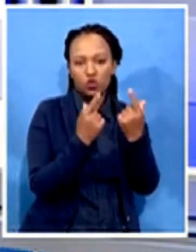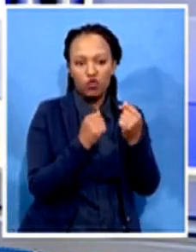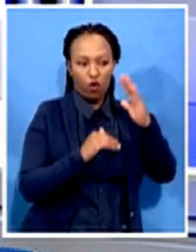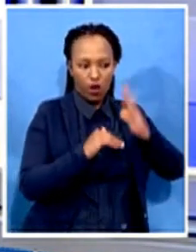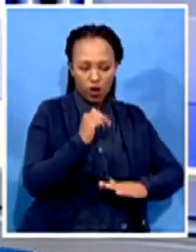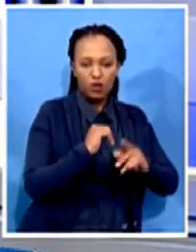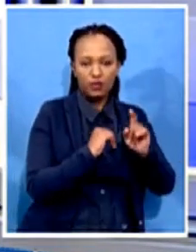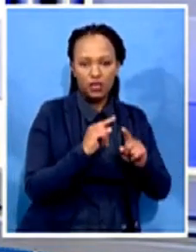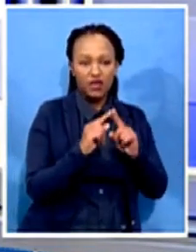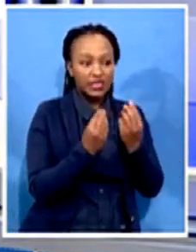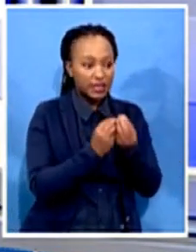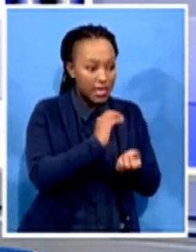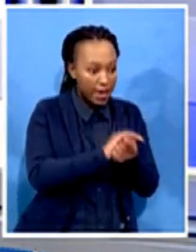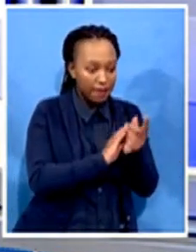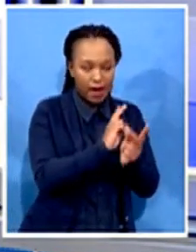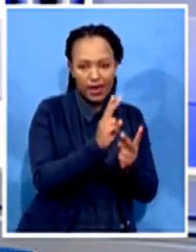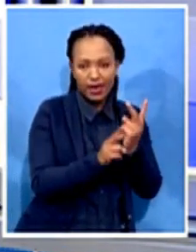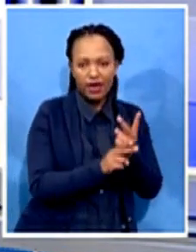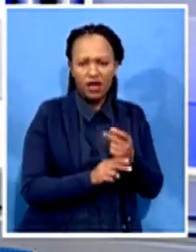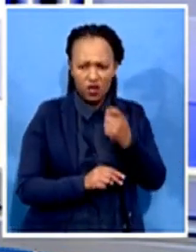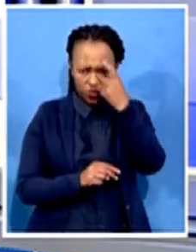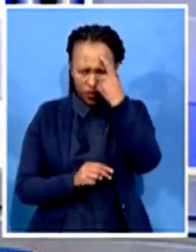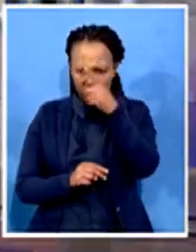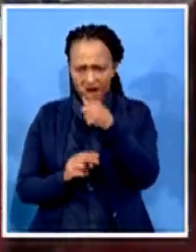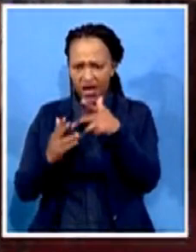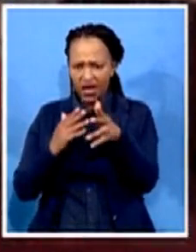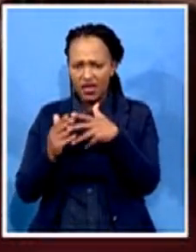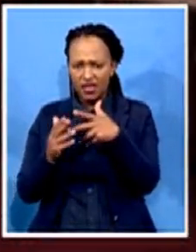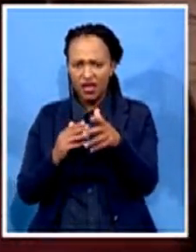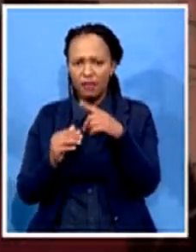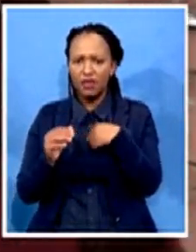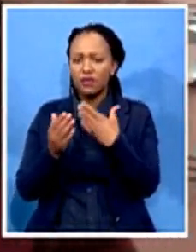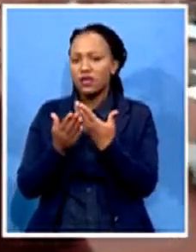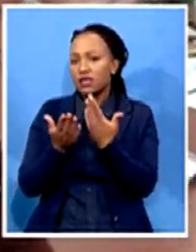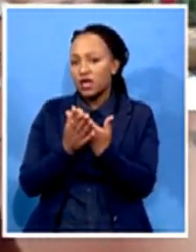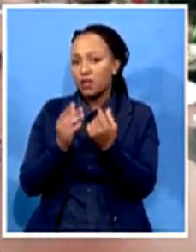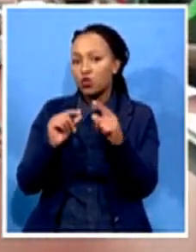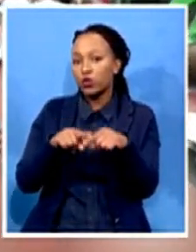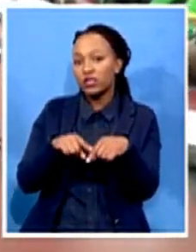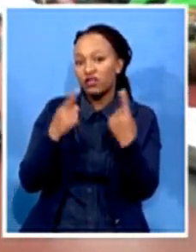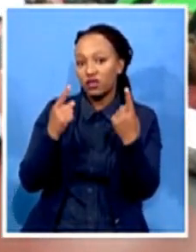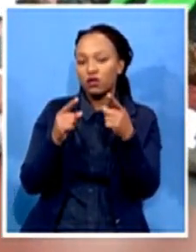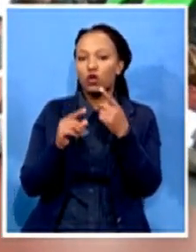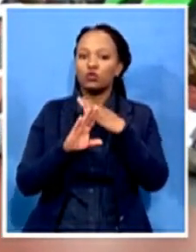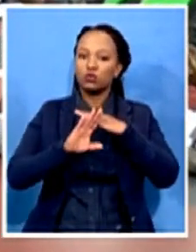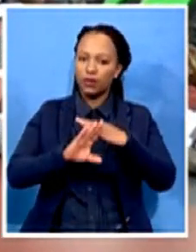But do you think anything needs to be done differently in order to prevent such offenses from taking